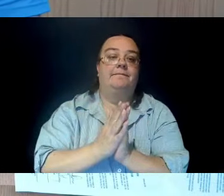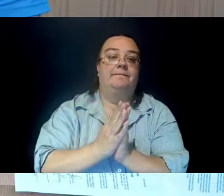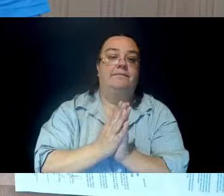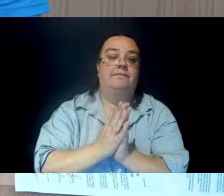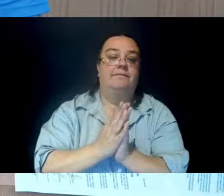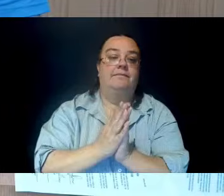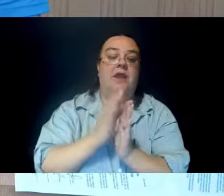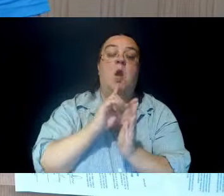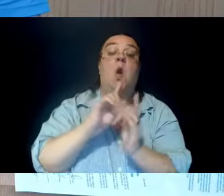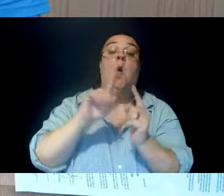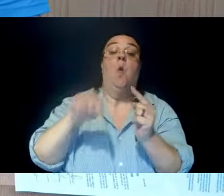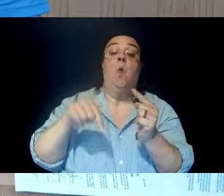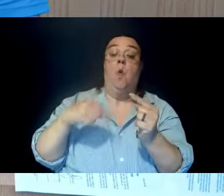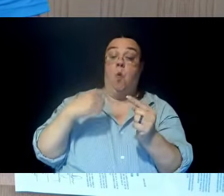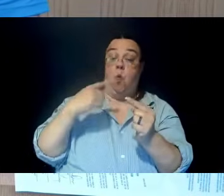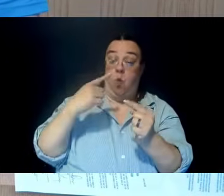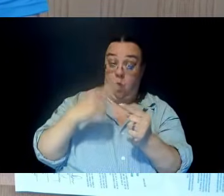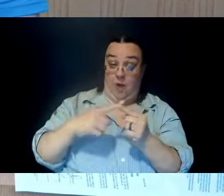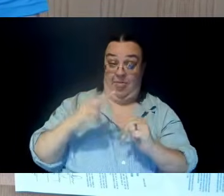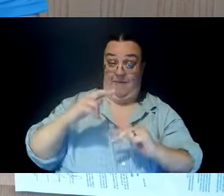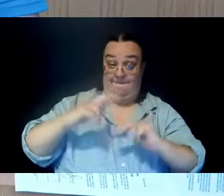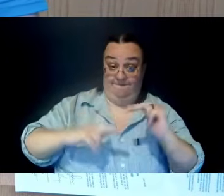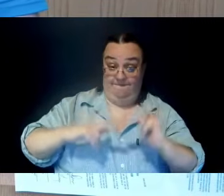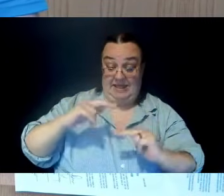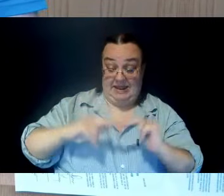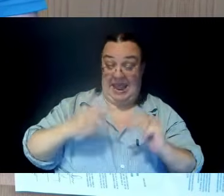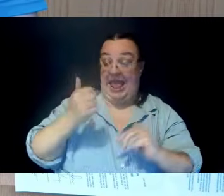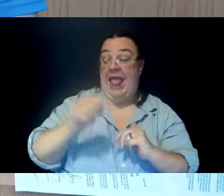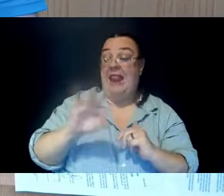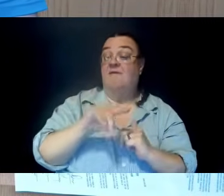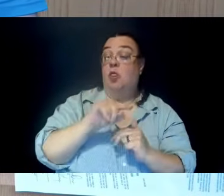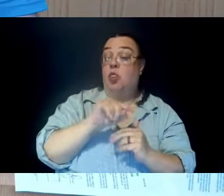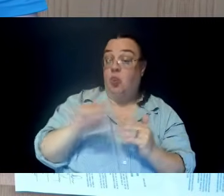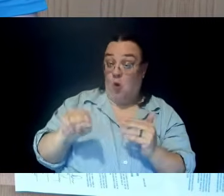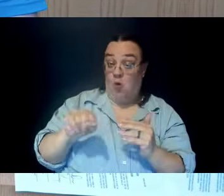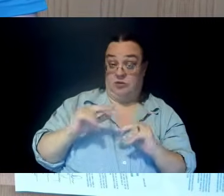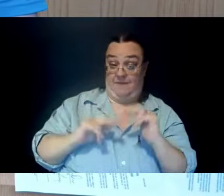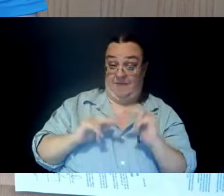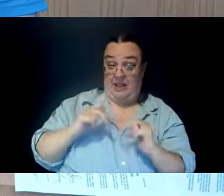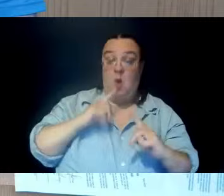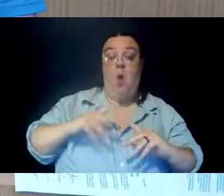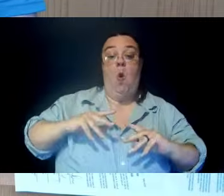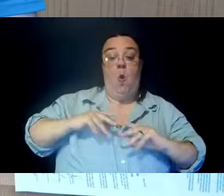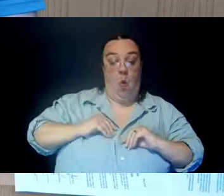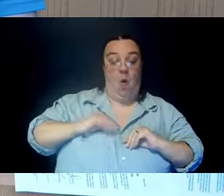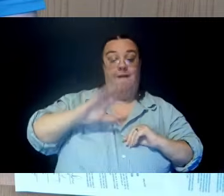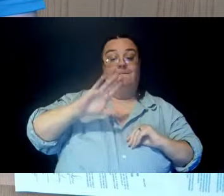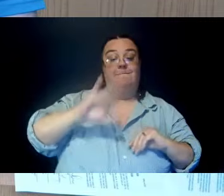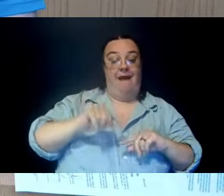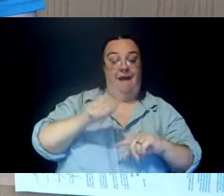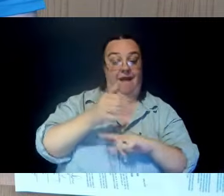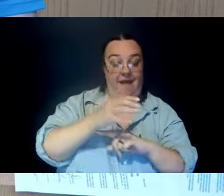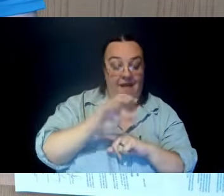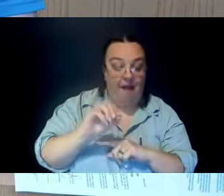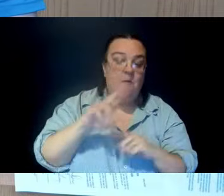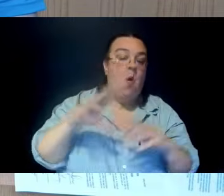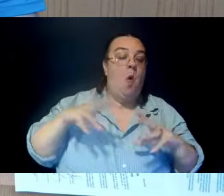when the building is owned, when any of those buildings are owned by a company or